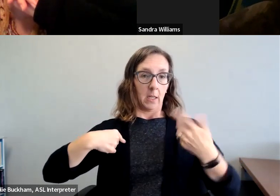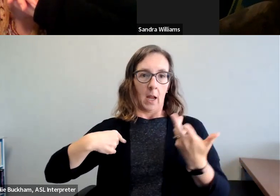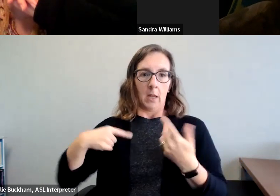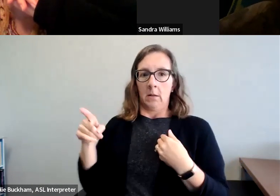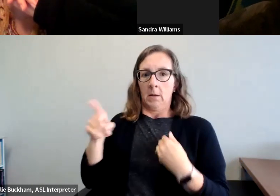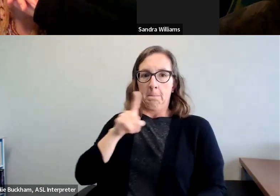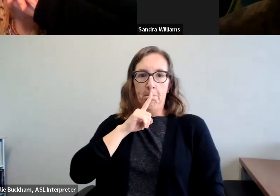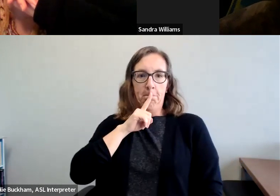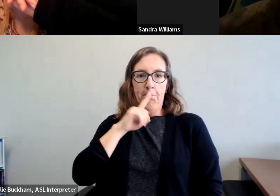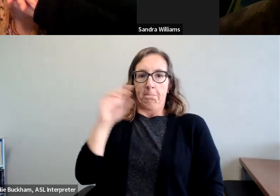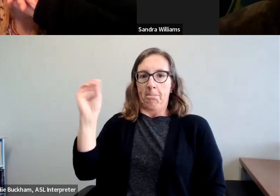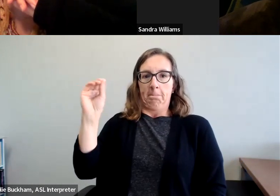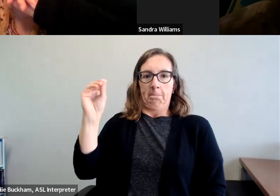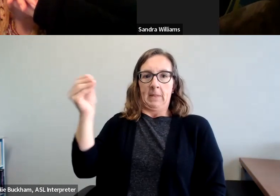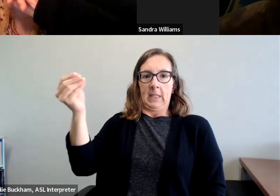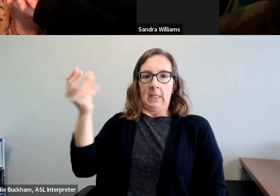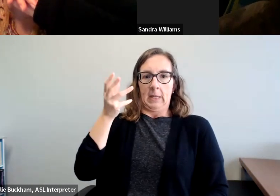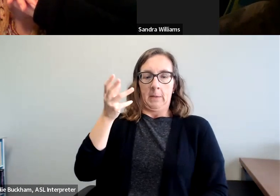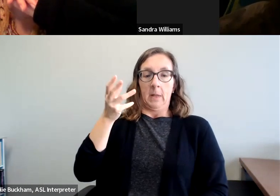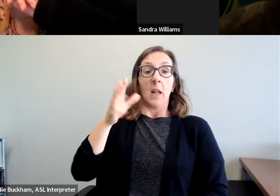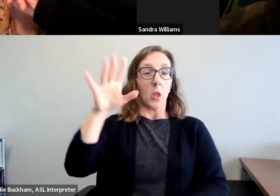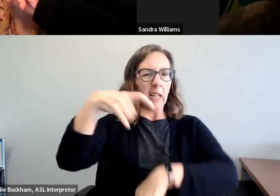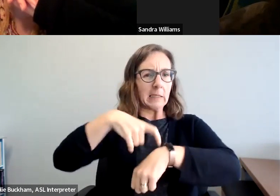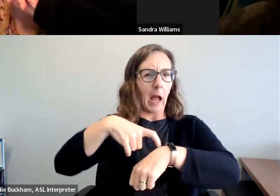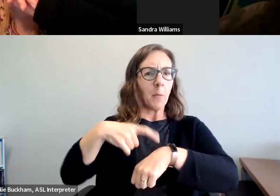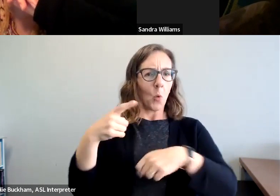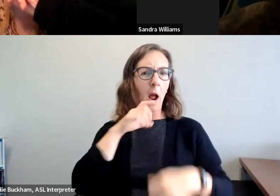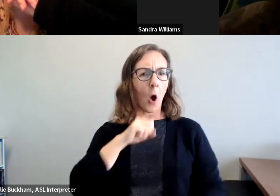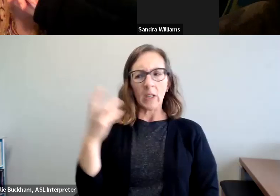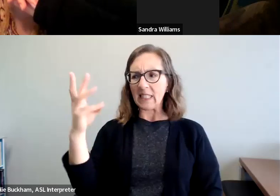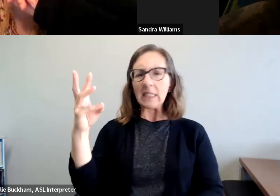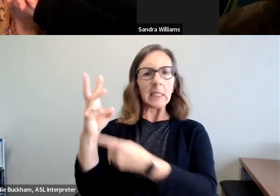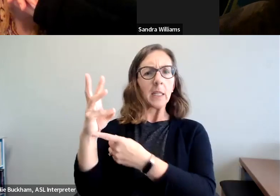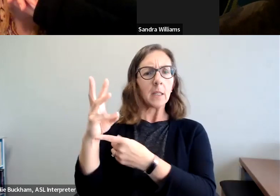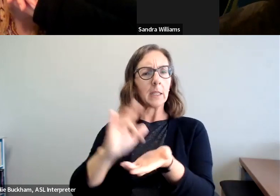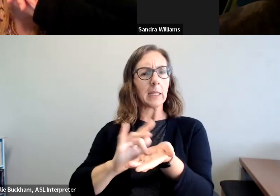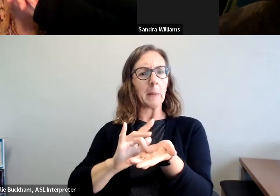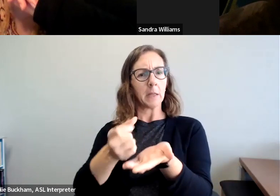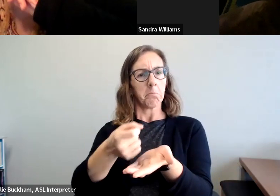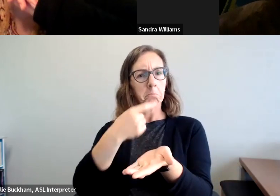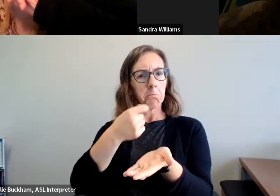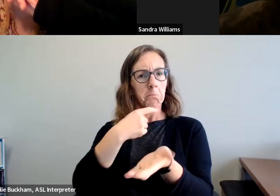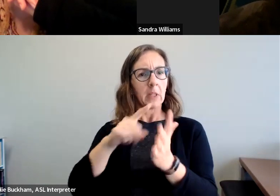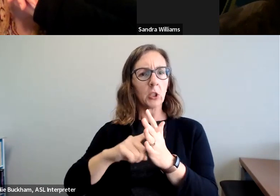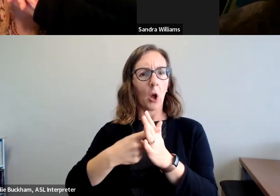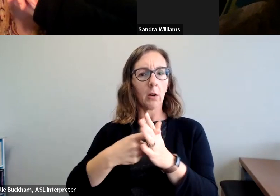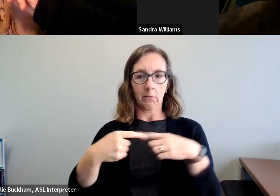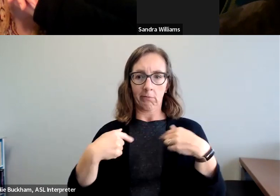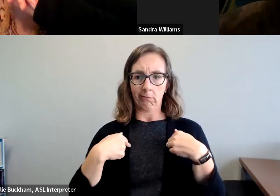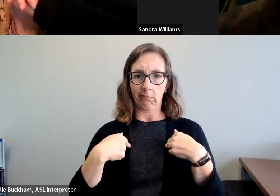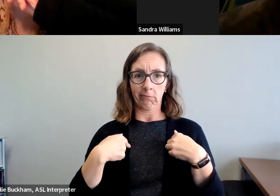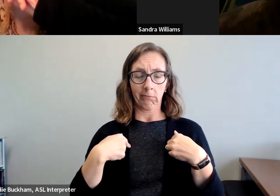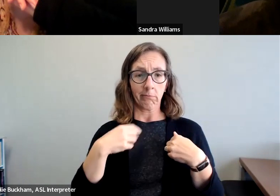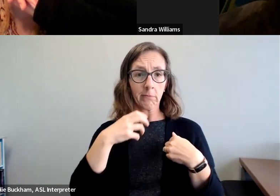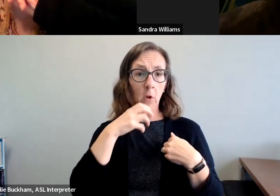telling me at the time I started taking that medicine when I was 16 years old. As a 16-year-old